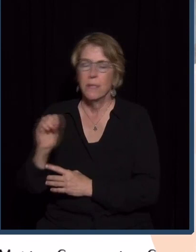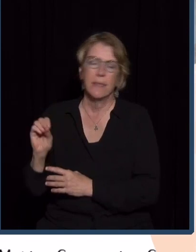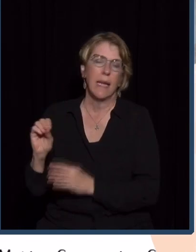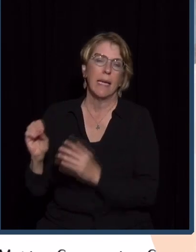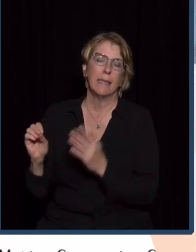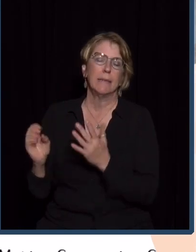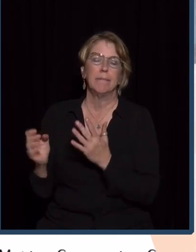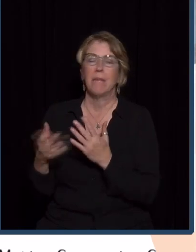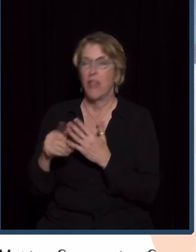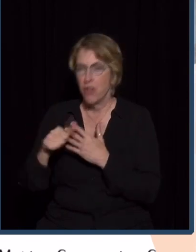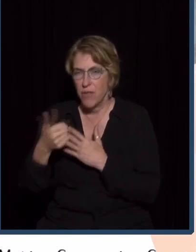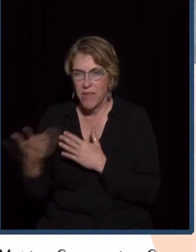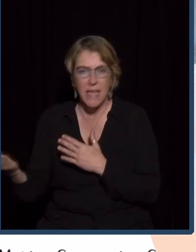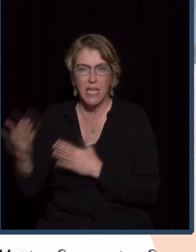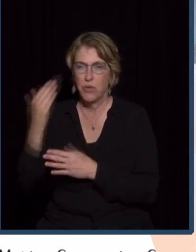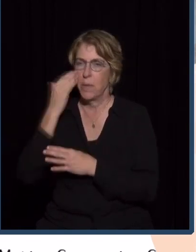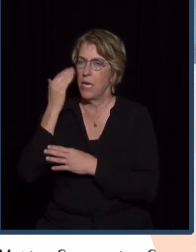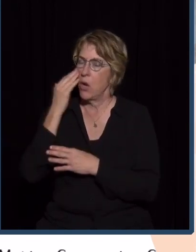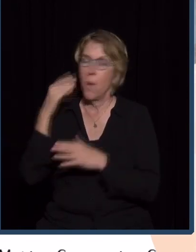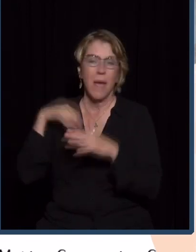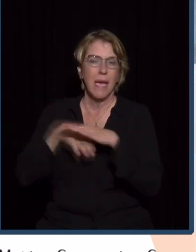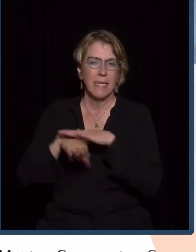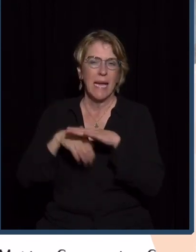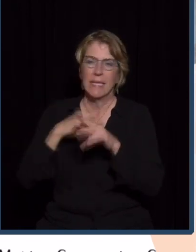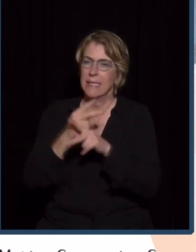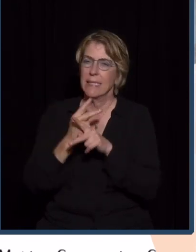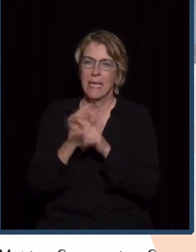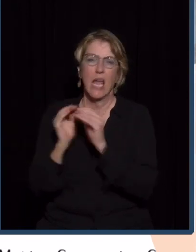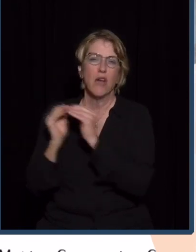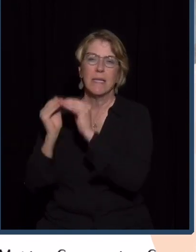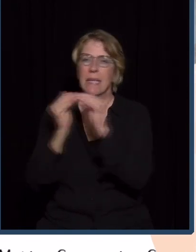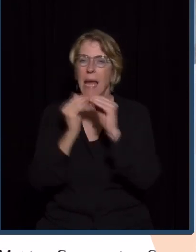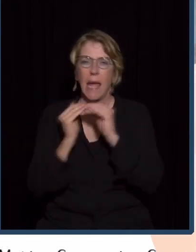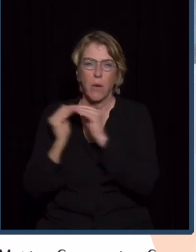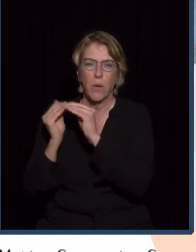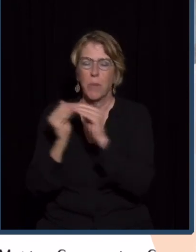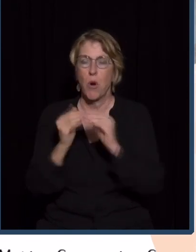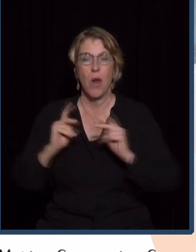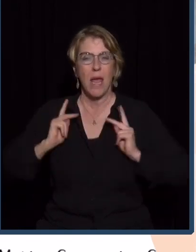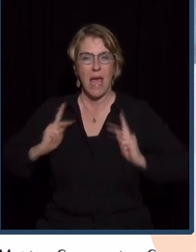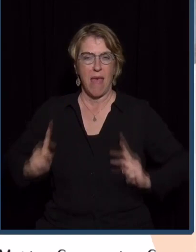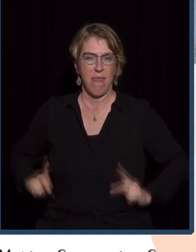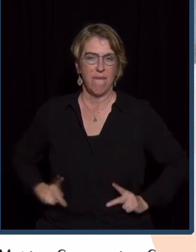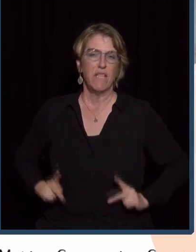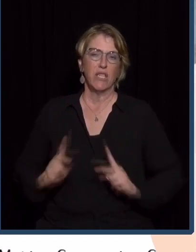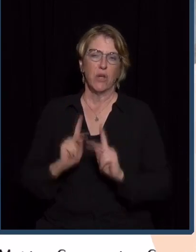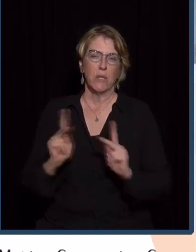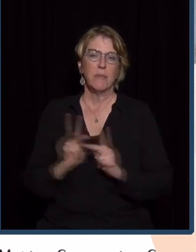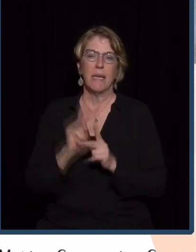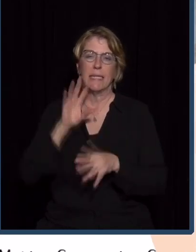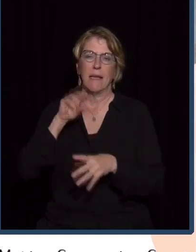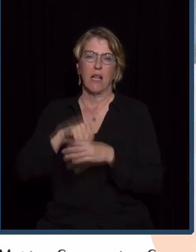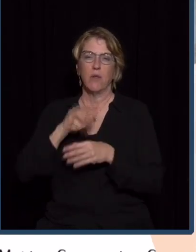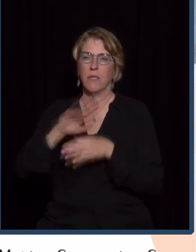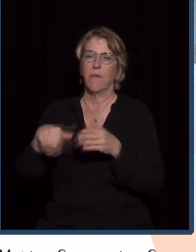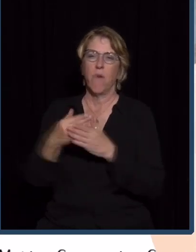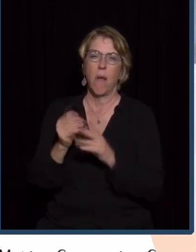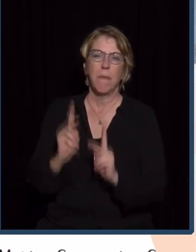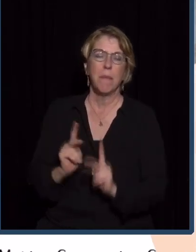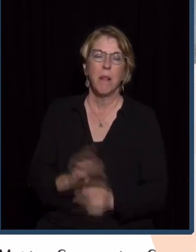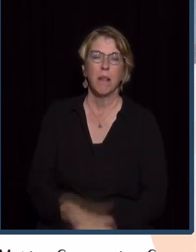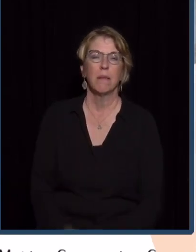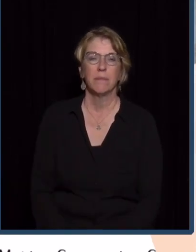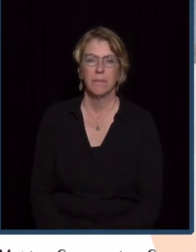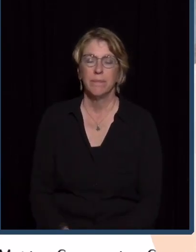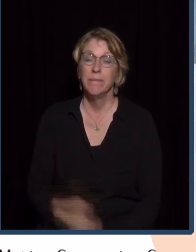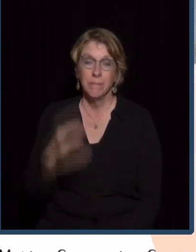are acknowledged and access to care is equitable and that their physical space is inclusive to all. And I know some